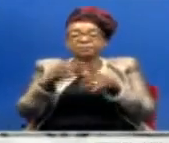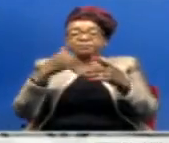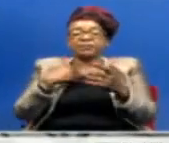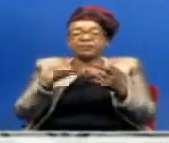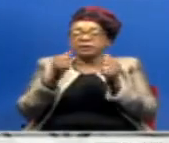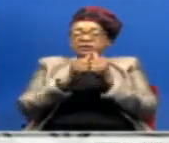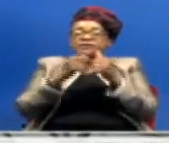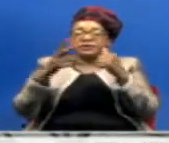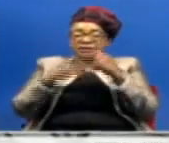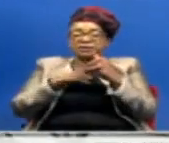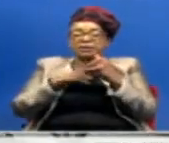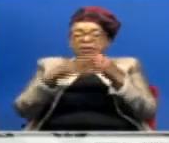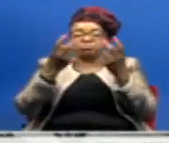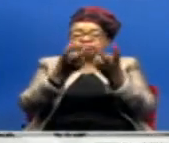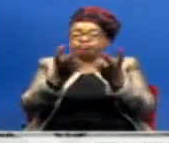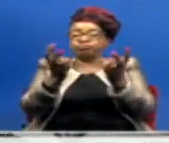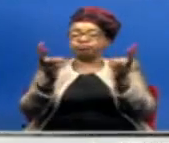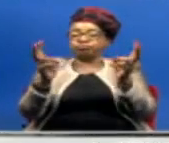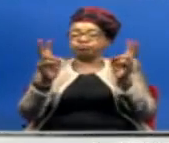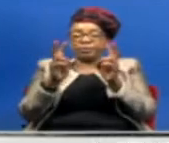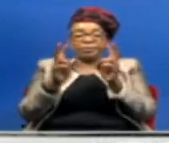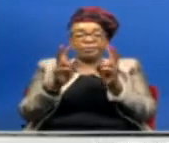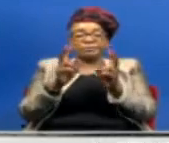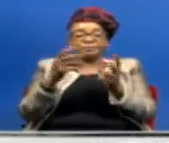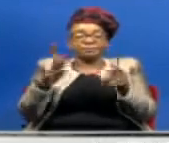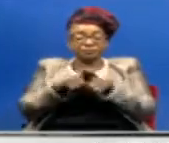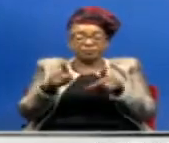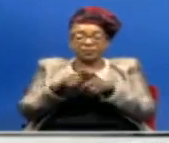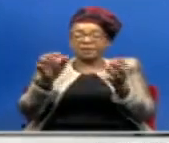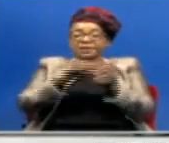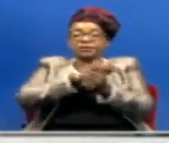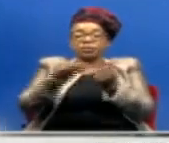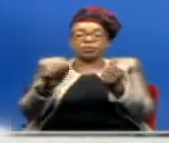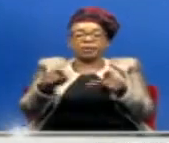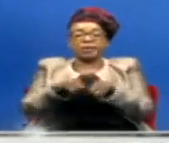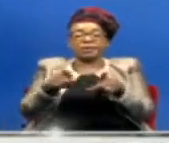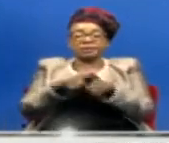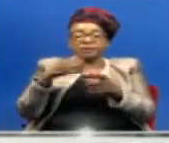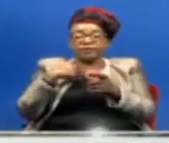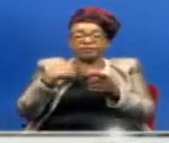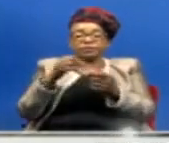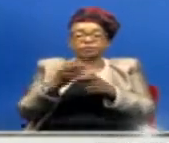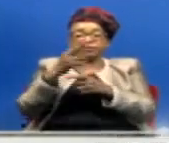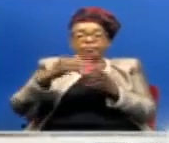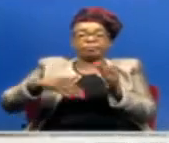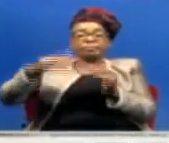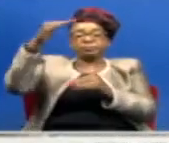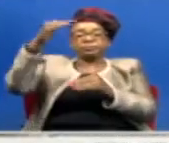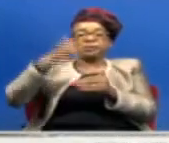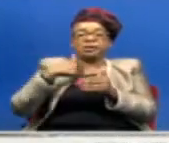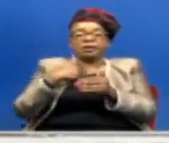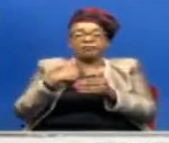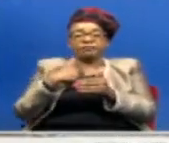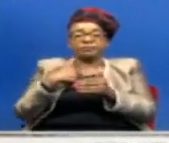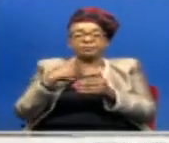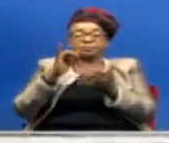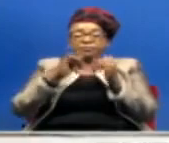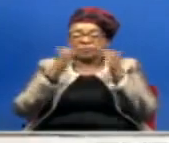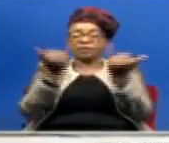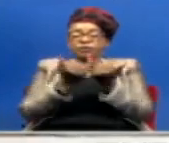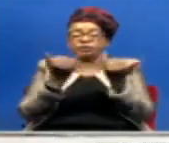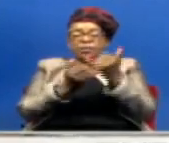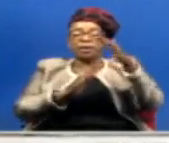military compounds. Warplanes destroyed an 11-story tower in downtown Gaza, which houses Hamas radio stations in the rooftop. The